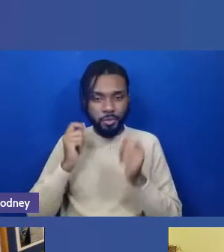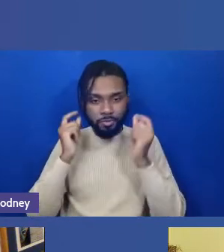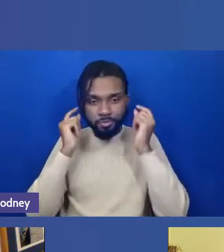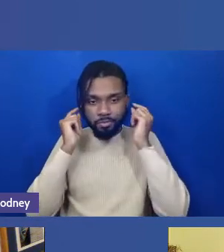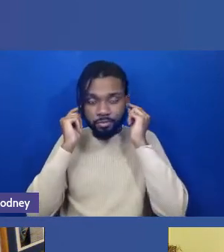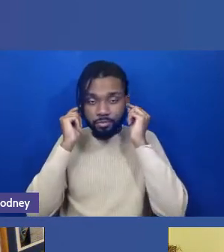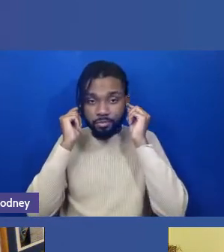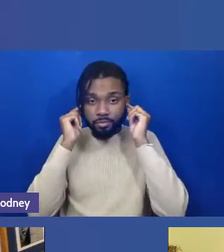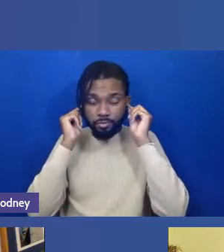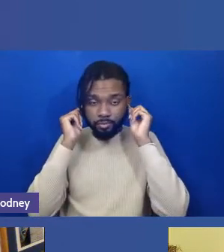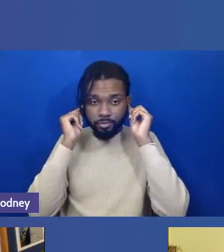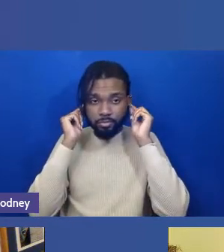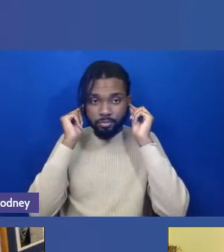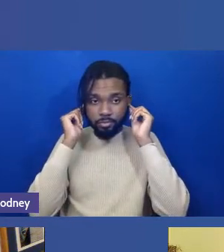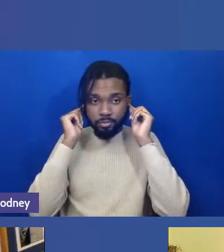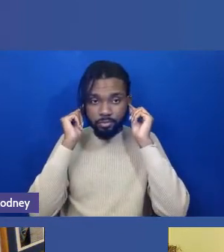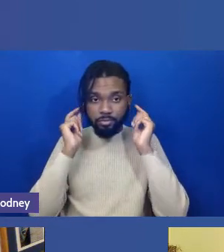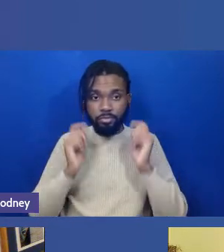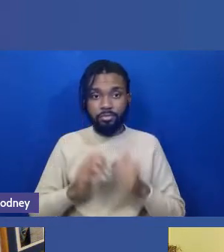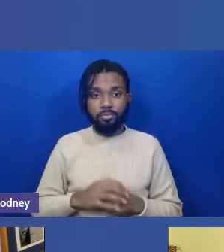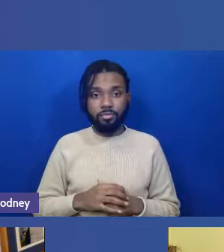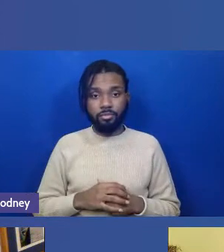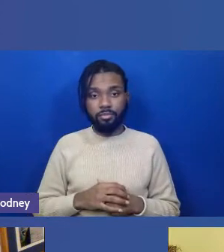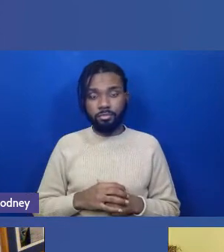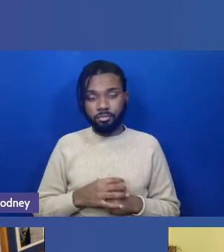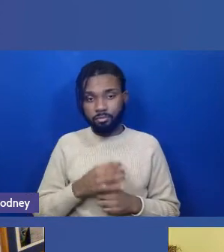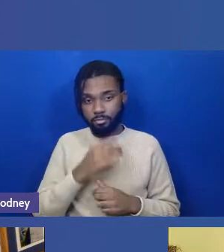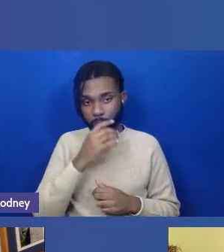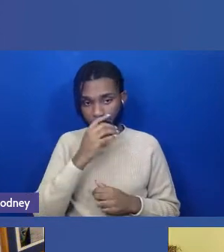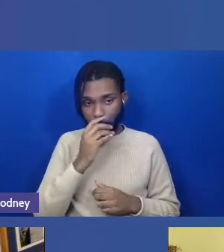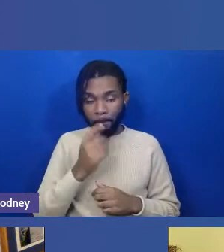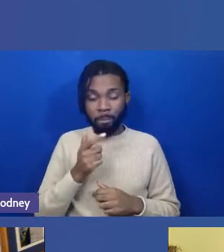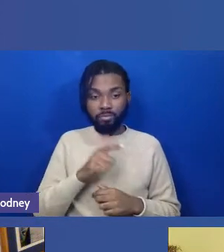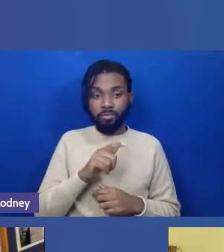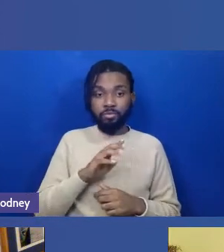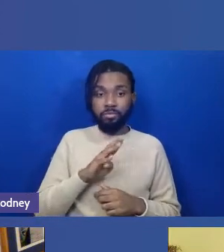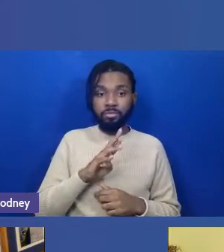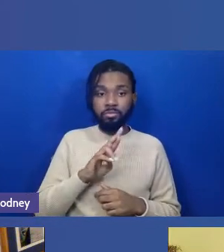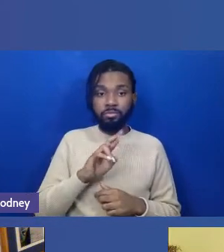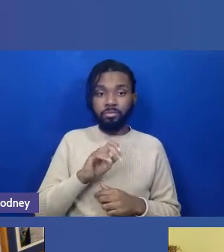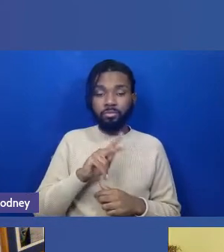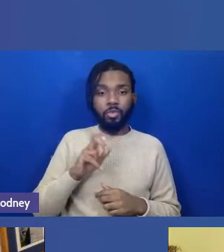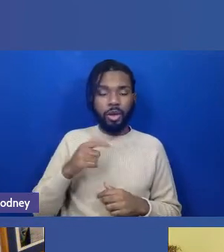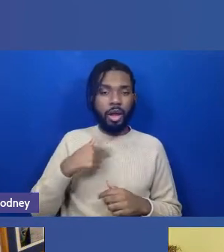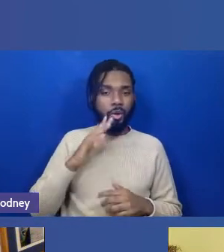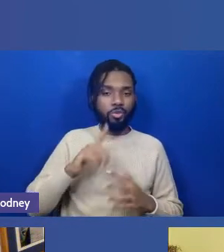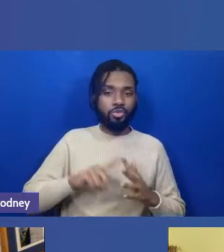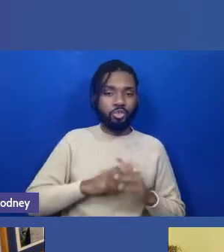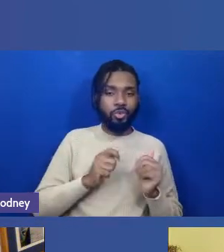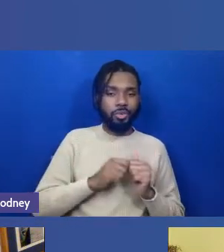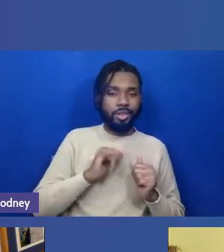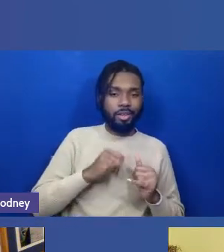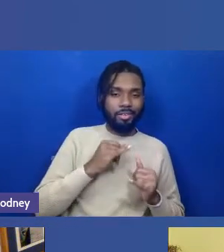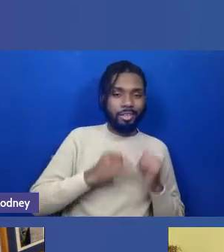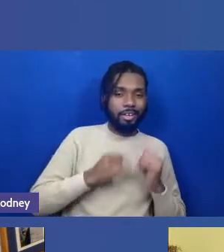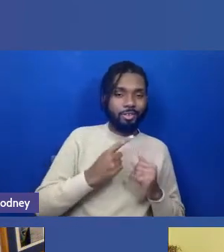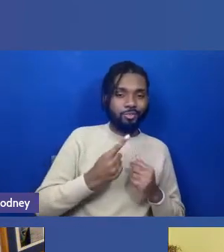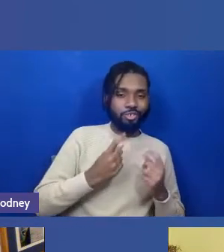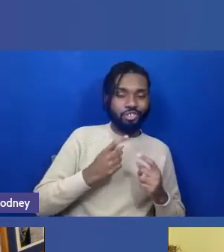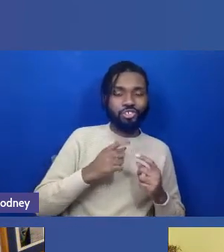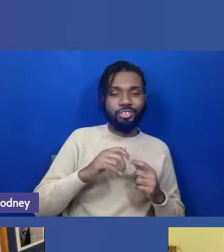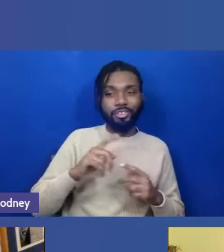Well, I'll start with that and then I'll end on the first question so then you can transition to somebody else. So I would